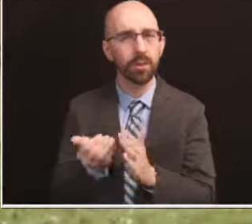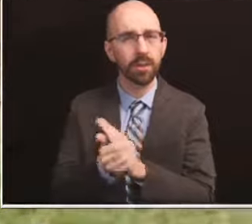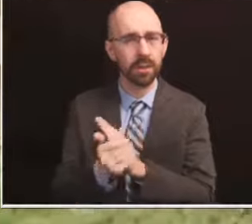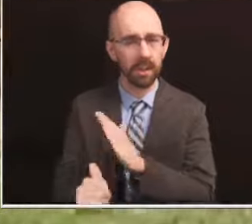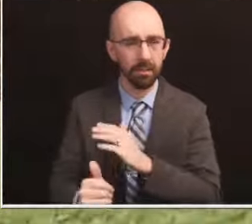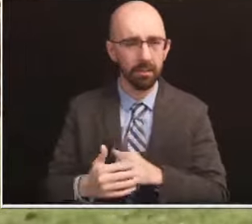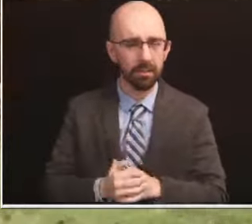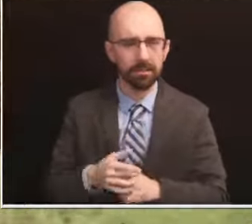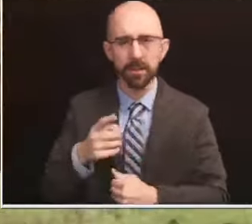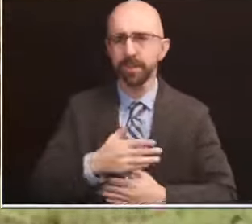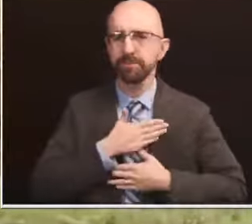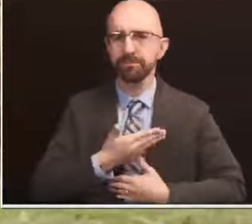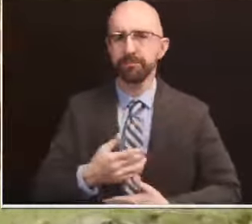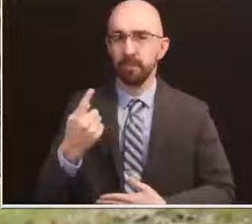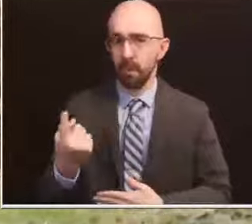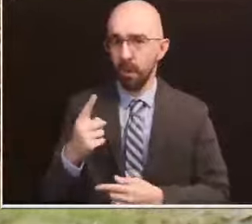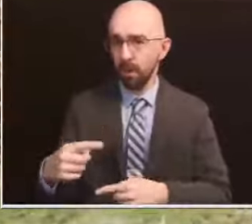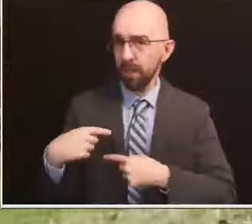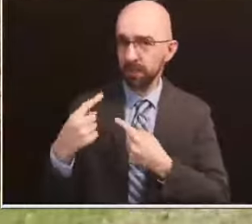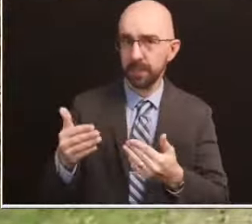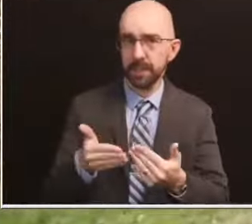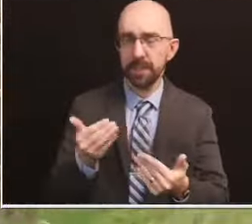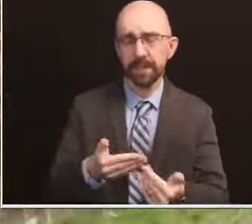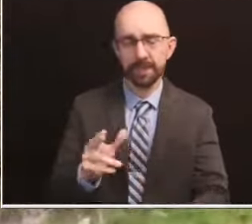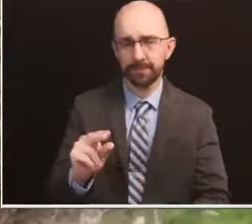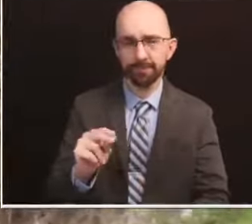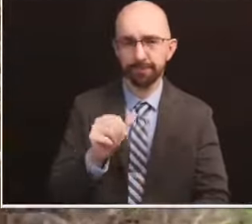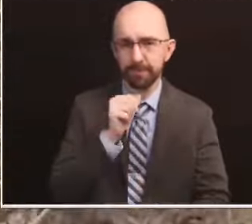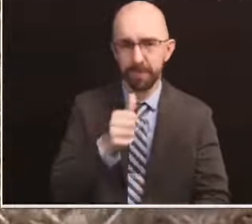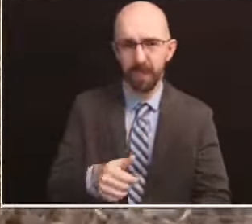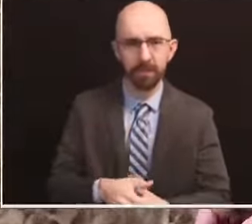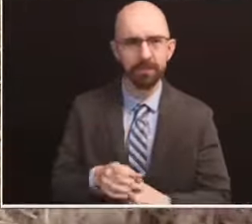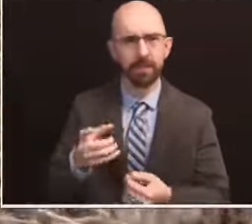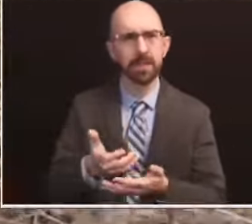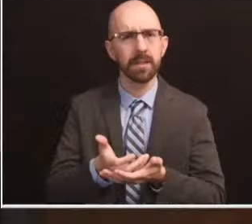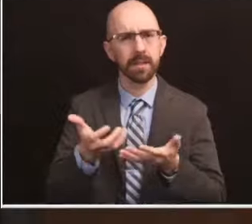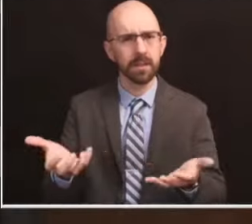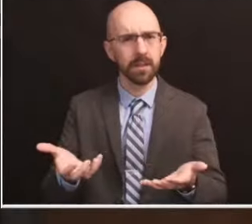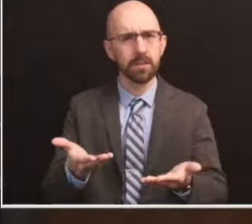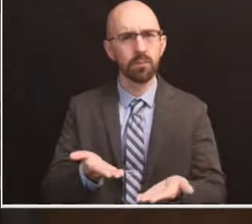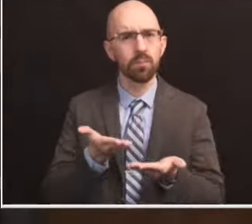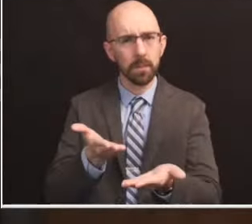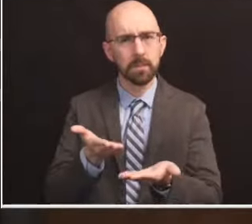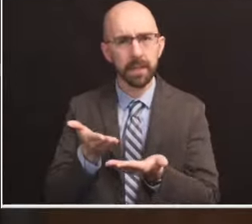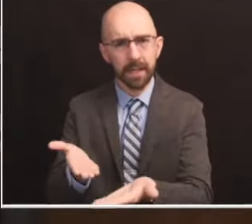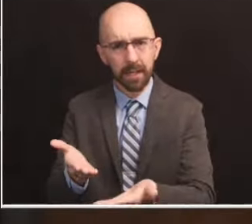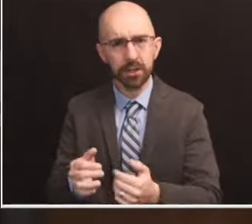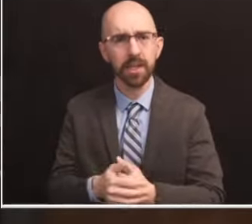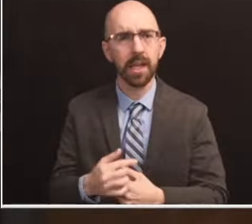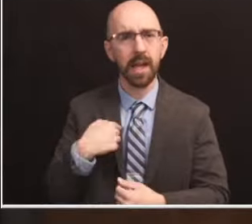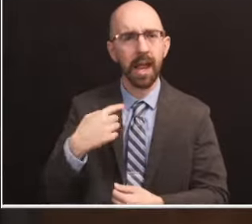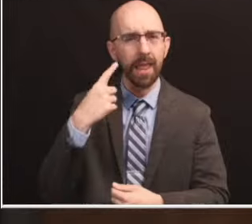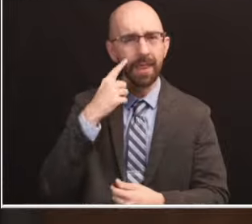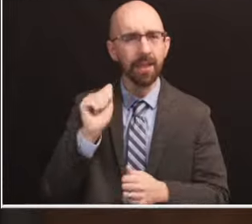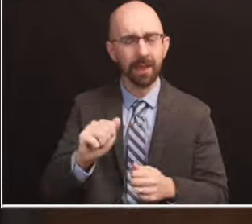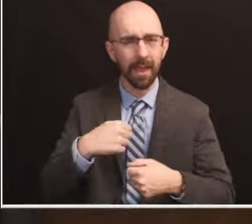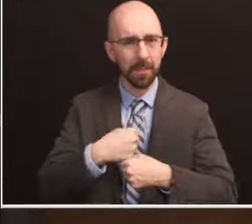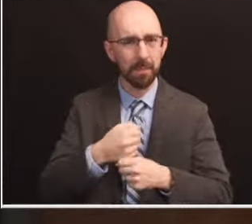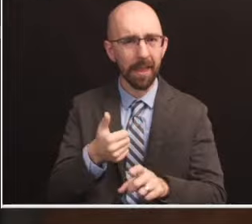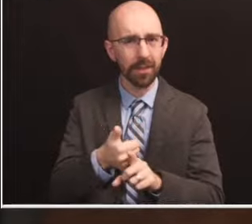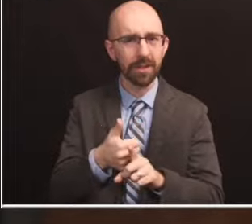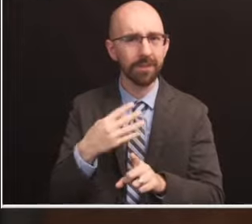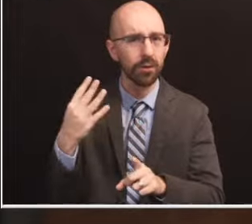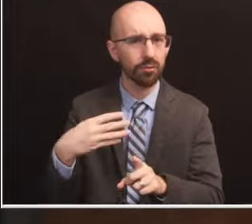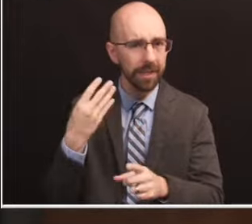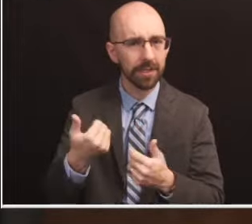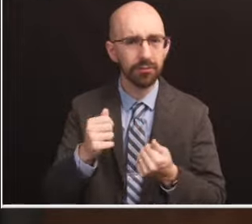But Nancy admits it's not always easy. There are so many recommendations, and I think you can make yourself a little crazy in